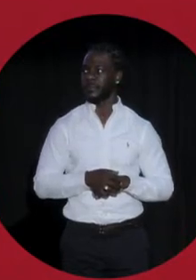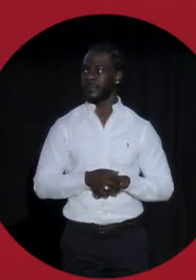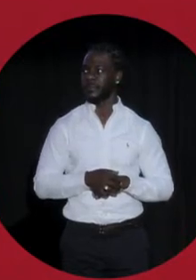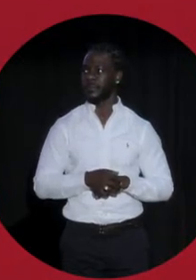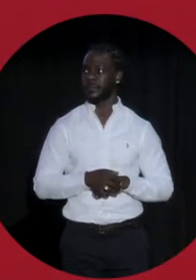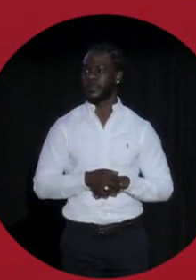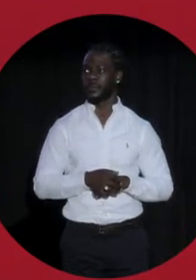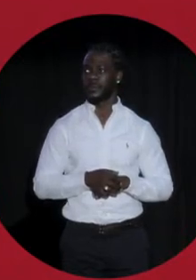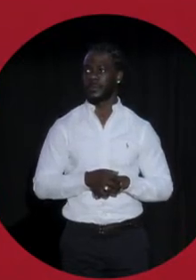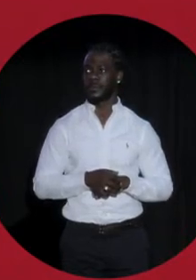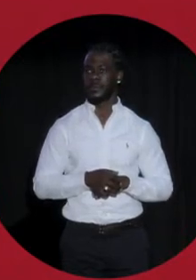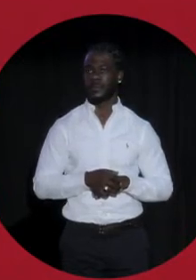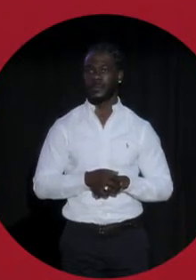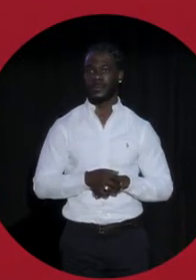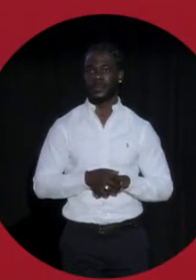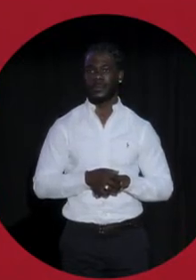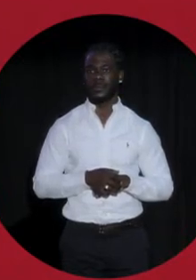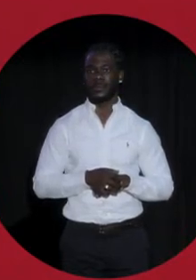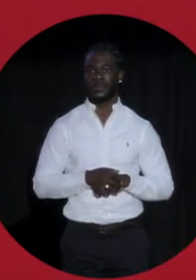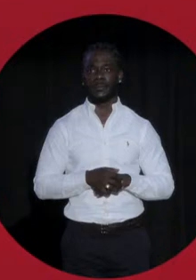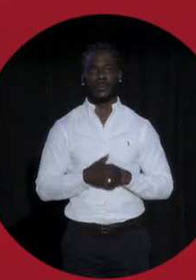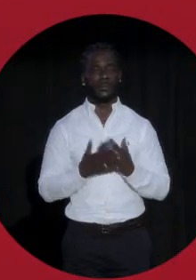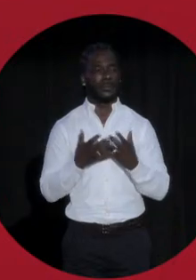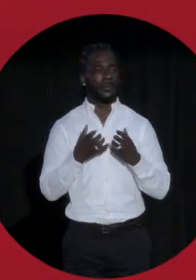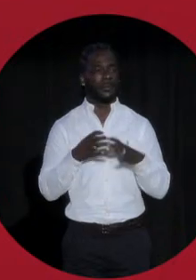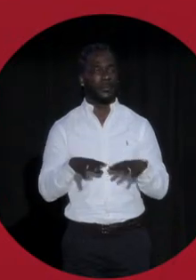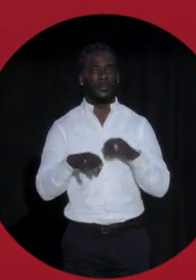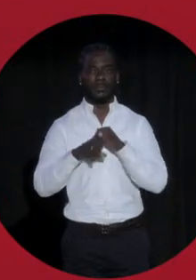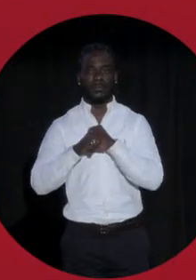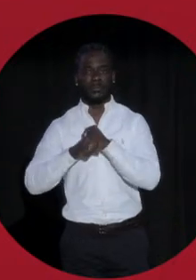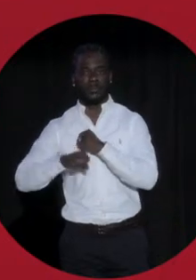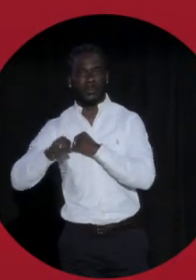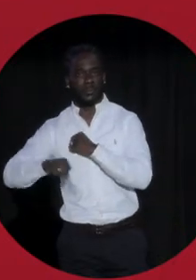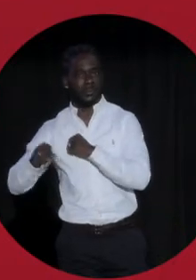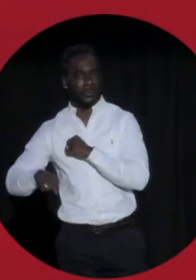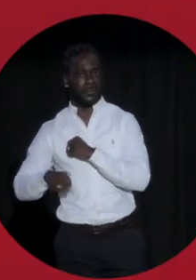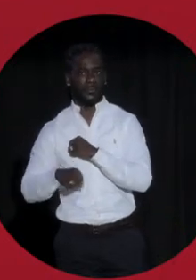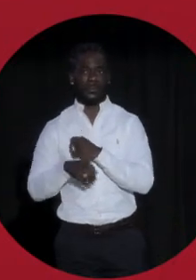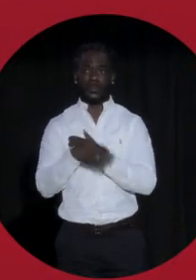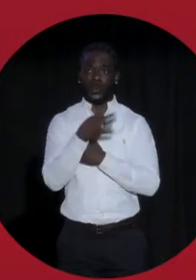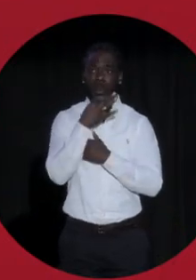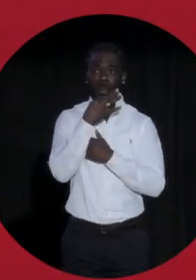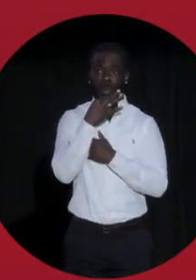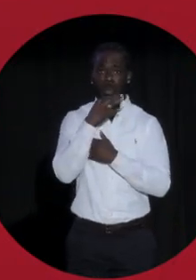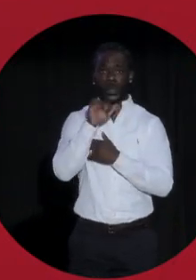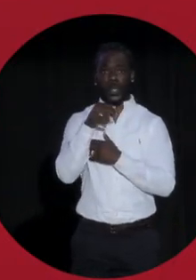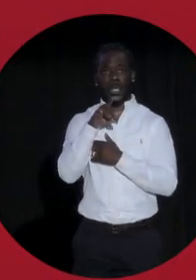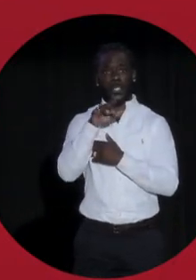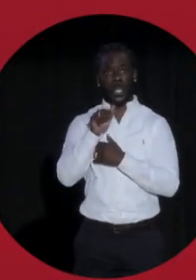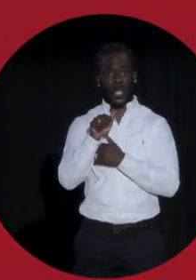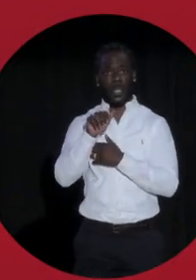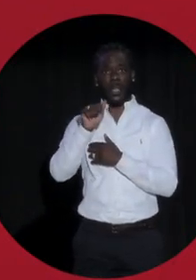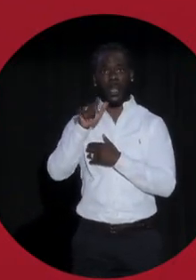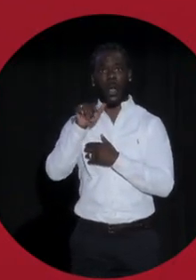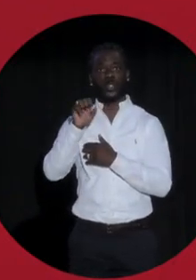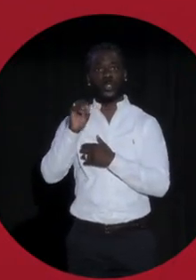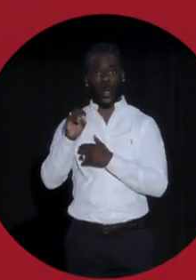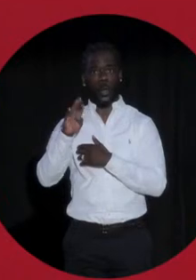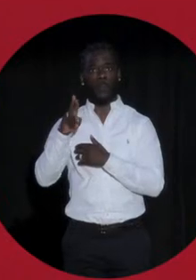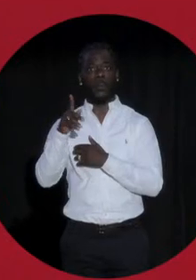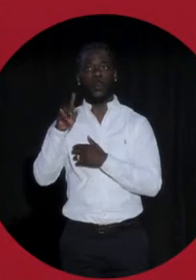Shortly, and I won't be long, the Honorable Angela Alsa Brooks, a